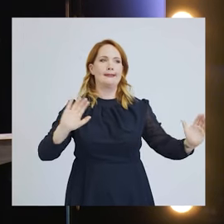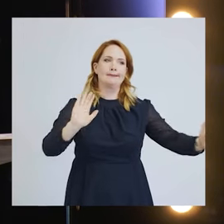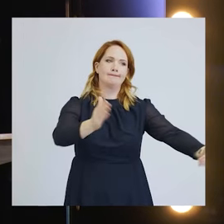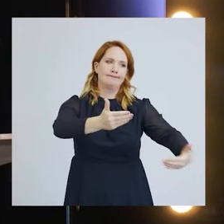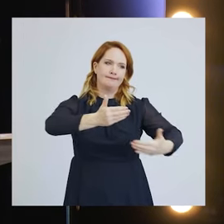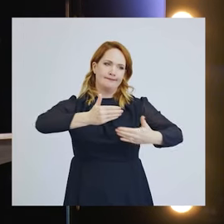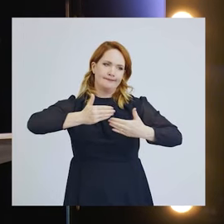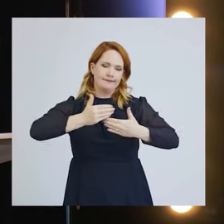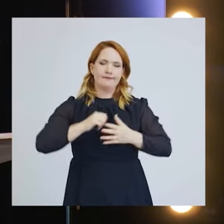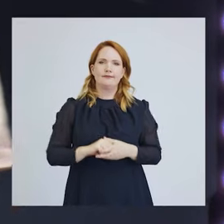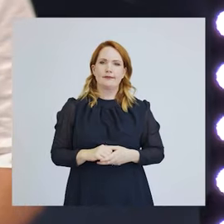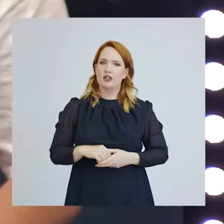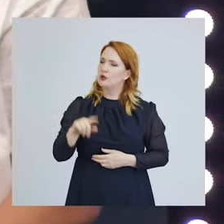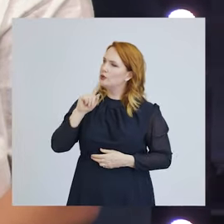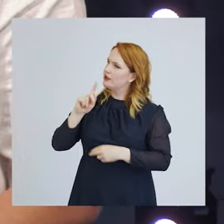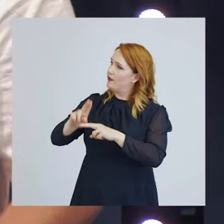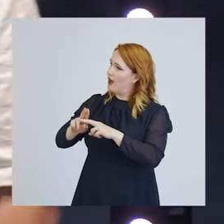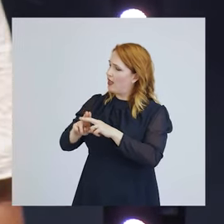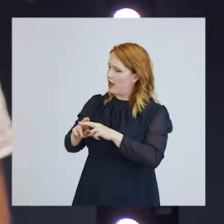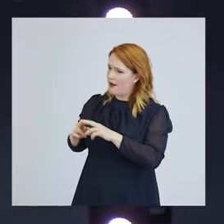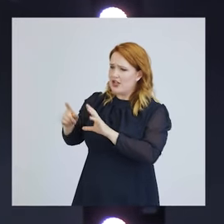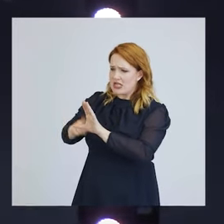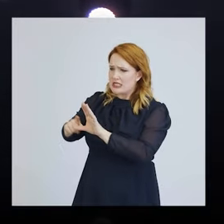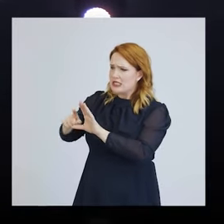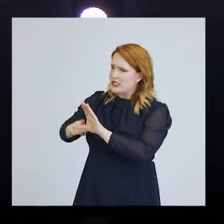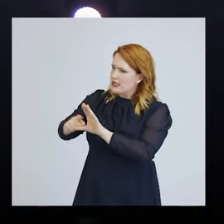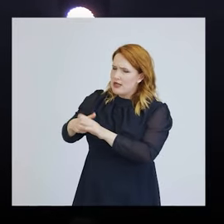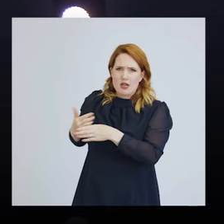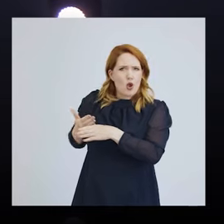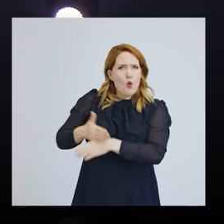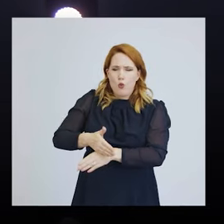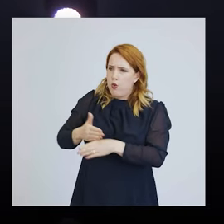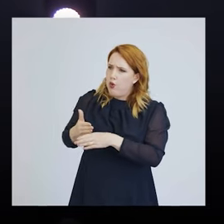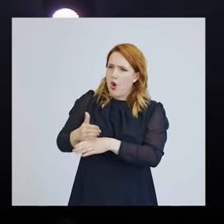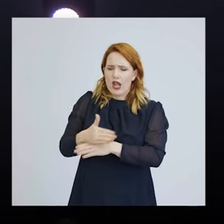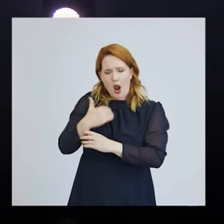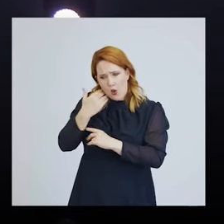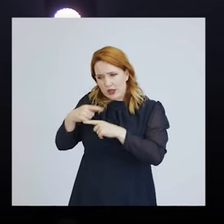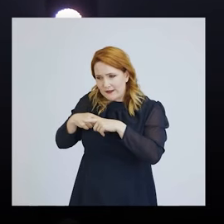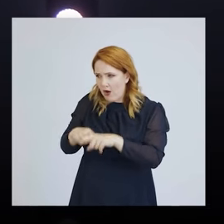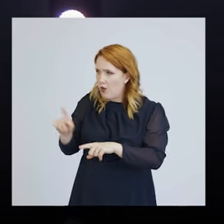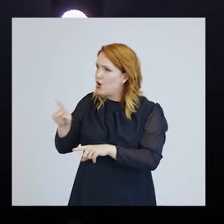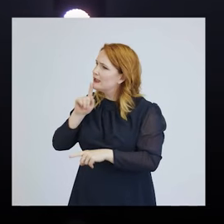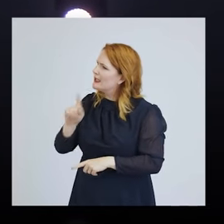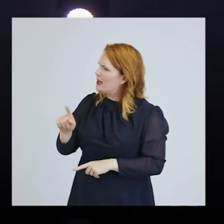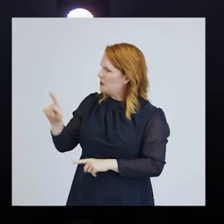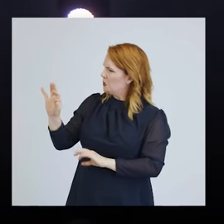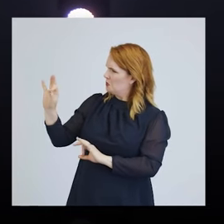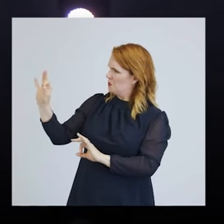out with his arms wide open as well. And he answered his father, look, all these years I've been slaving for you and